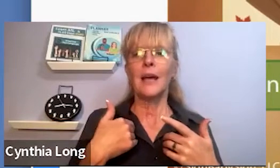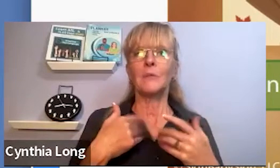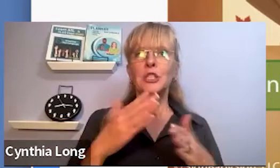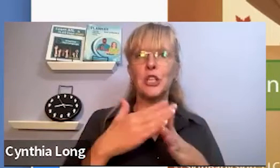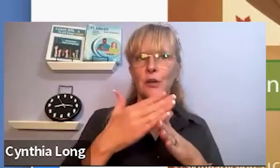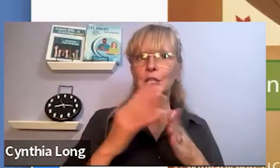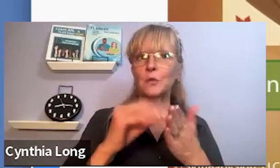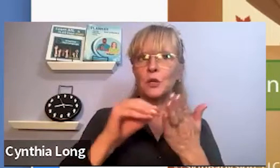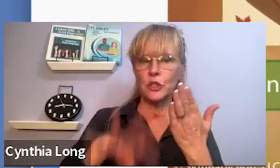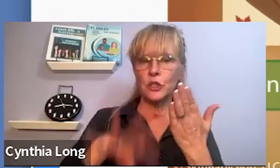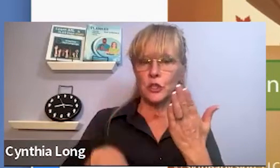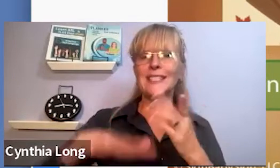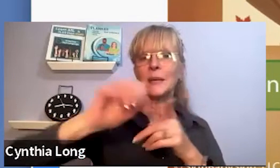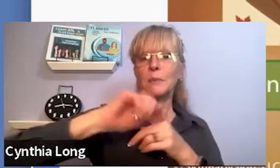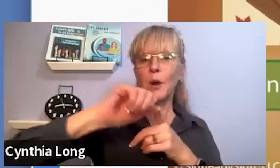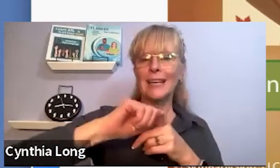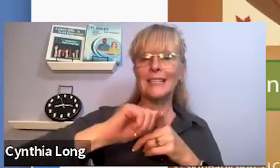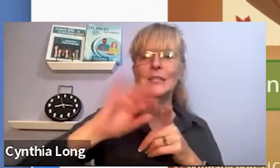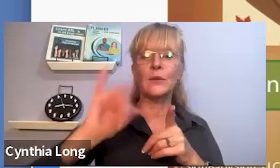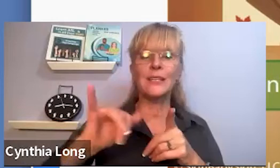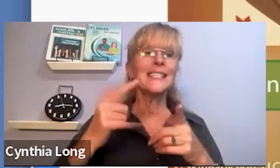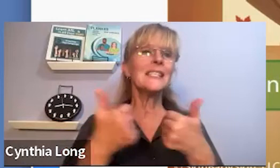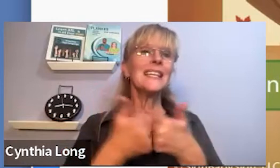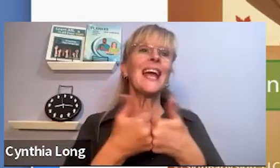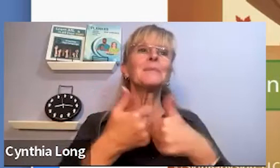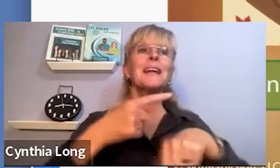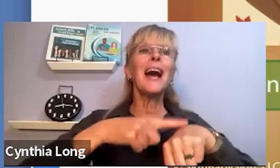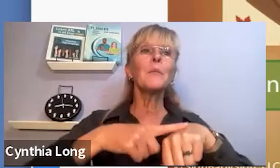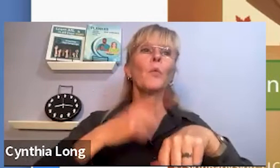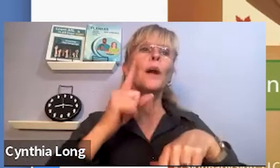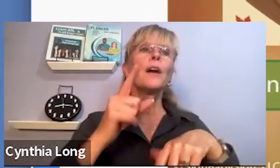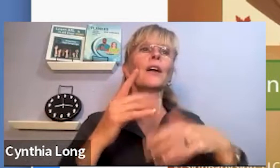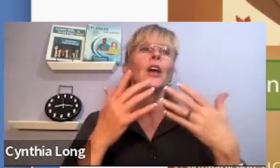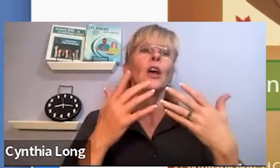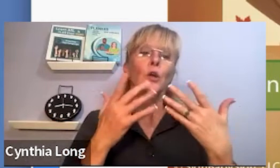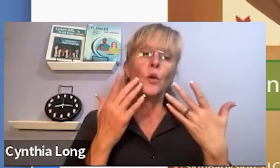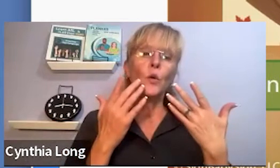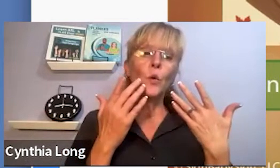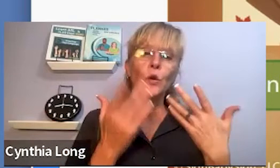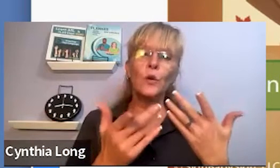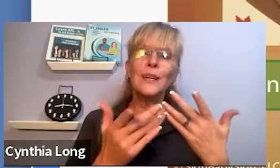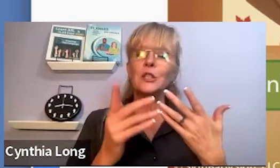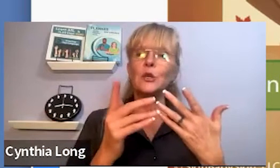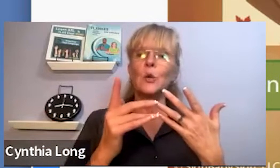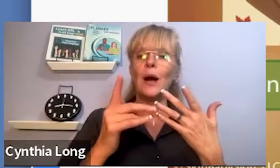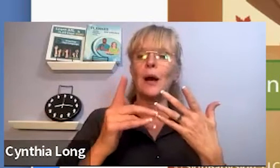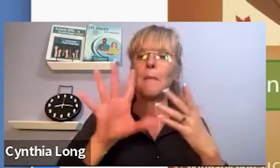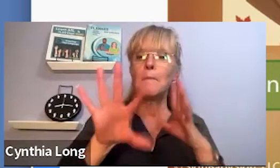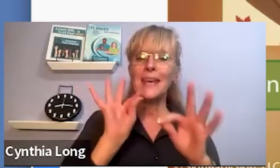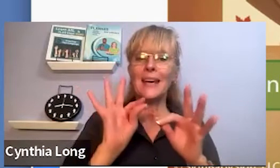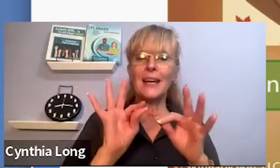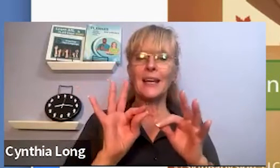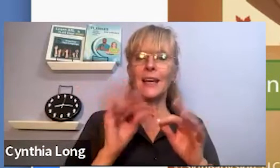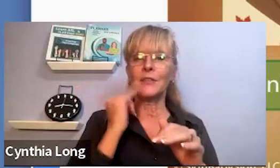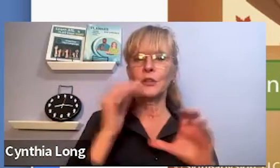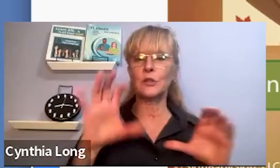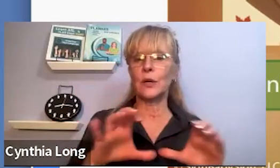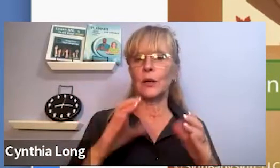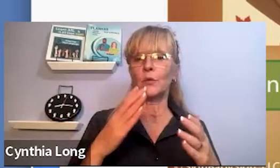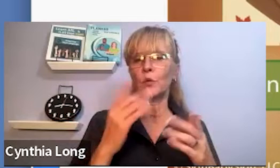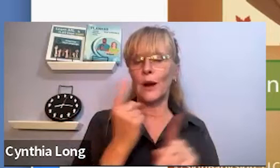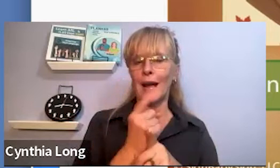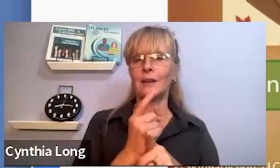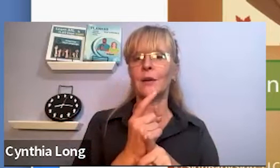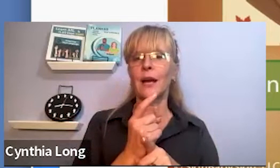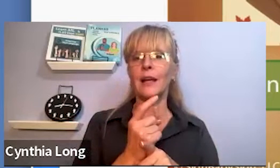able to share these with your students and practice. So this is the game time where you get to pick if you're